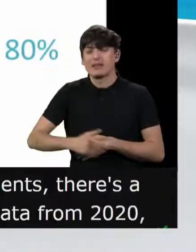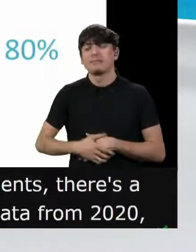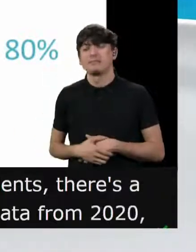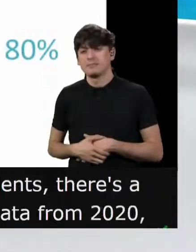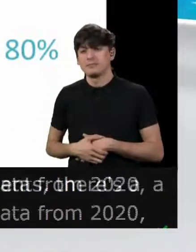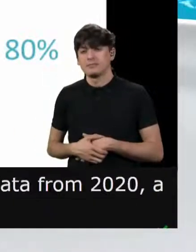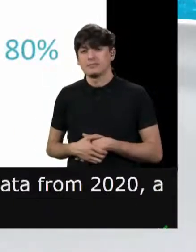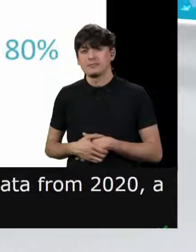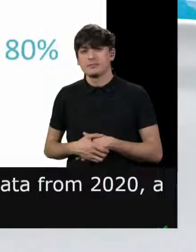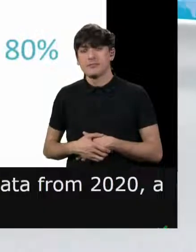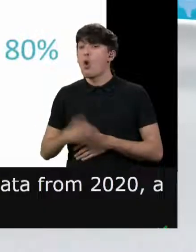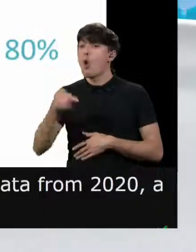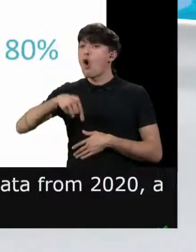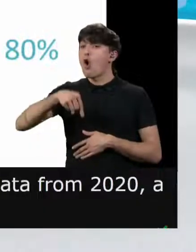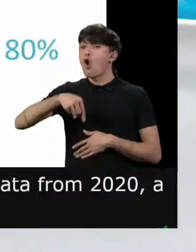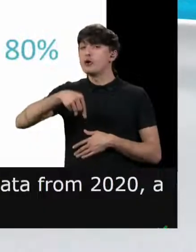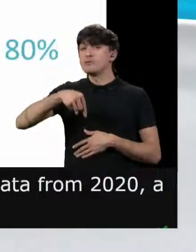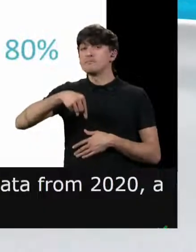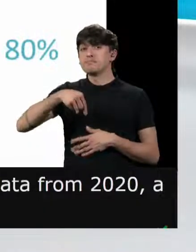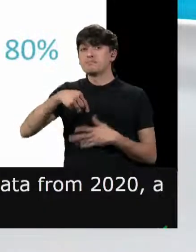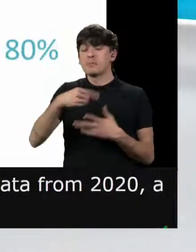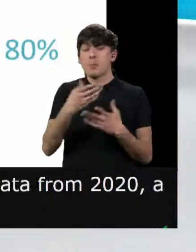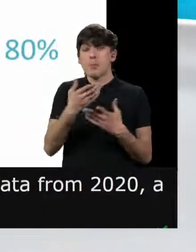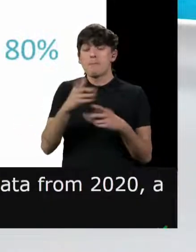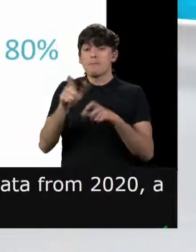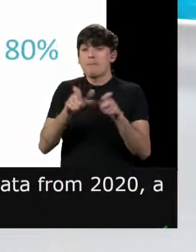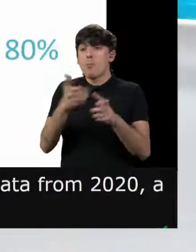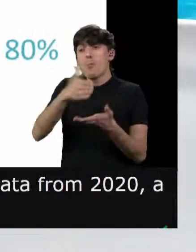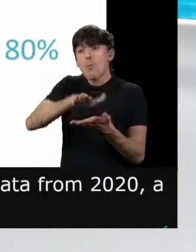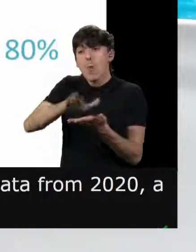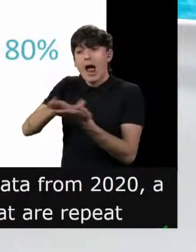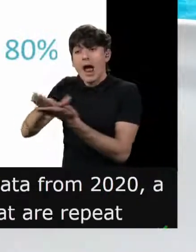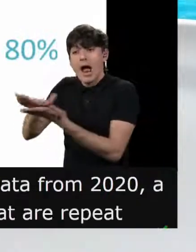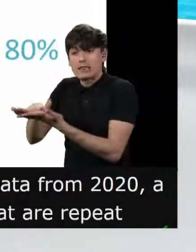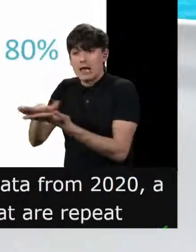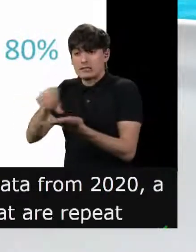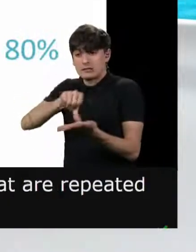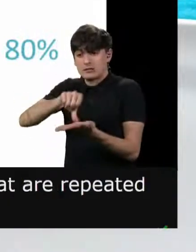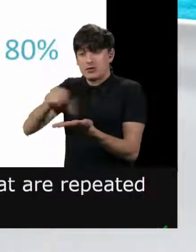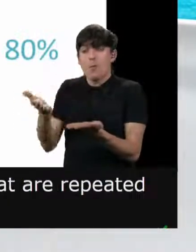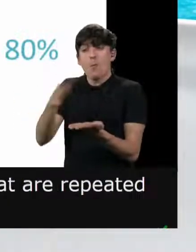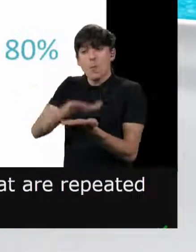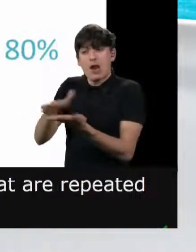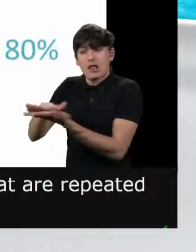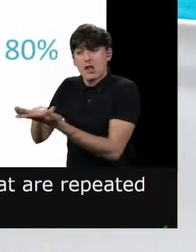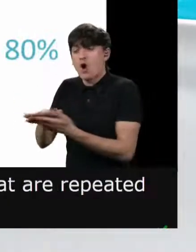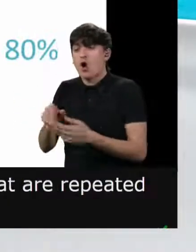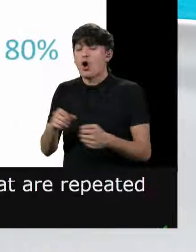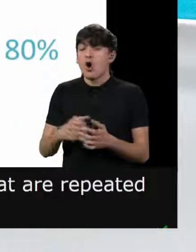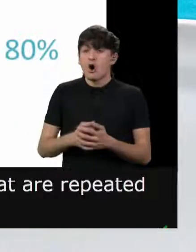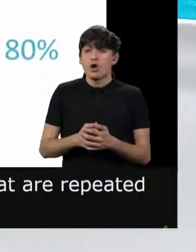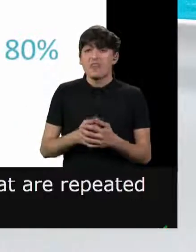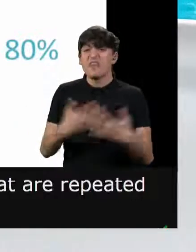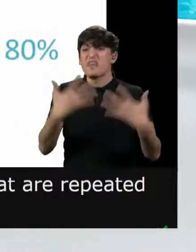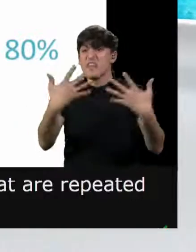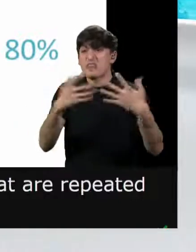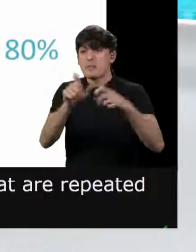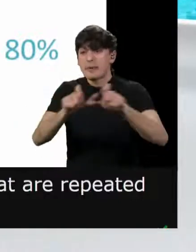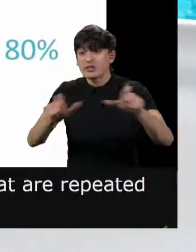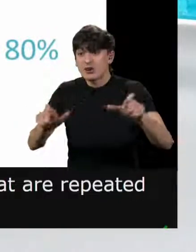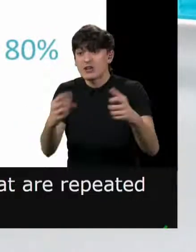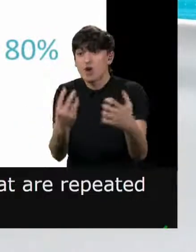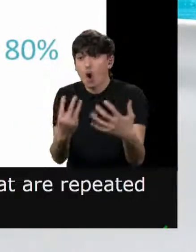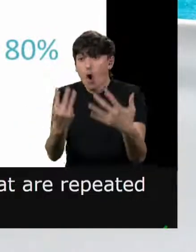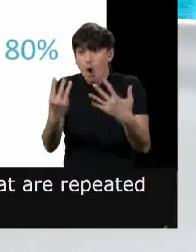hoy, repeated today de los fallecidos en vías of urbanas, el deaths 80%, es in decir, 8 de cada 10 personas on que roads. fallecen en nuestras